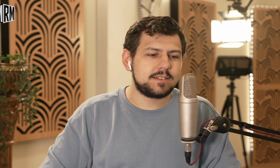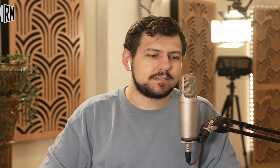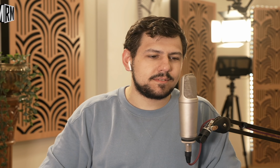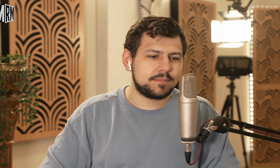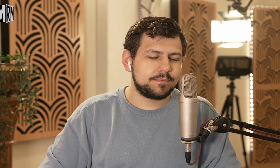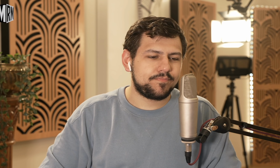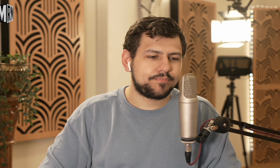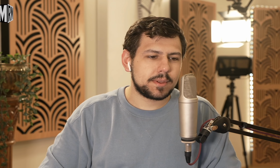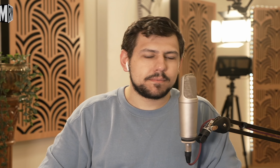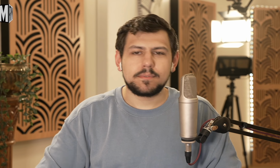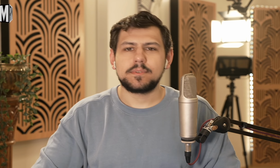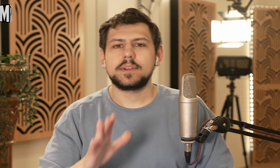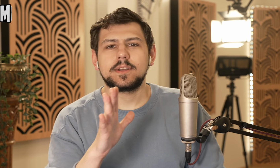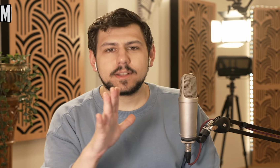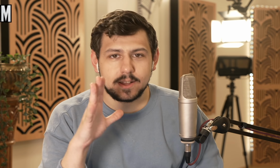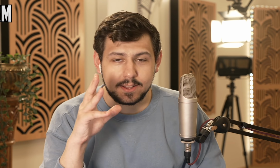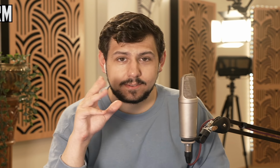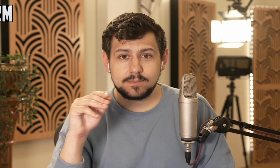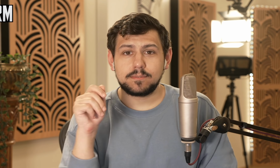They obviously